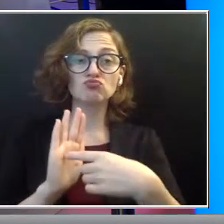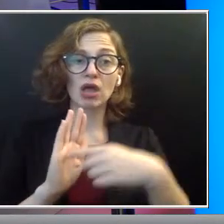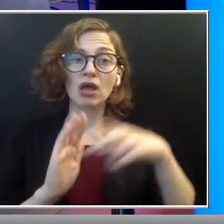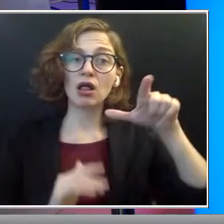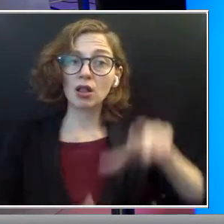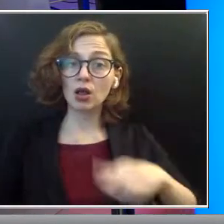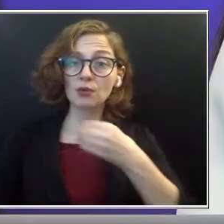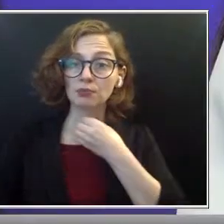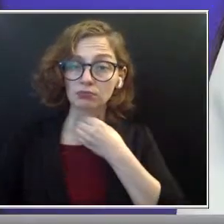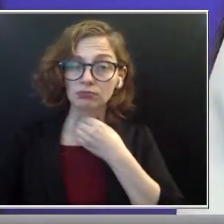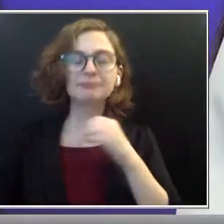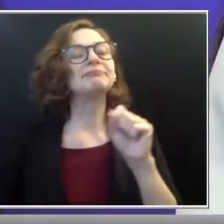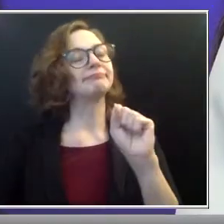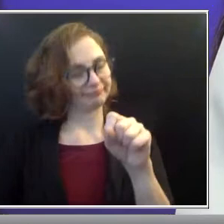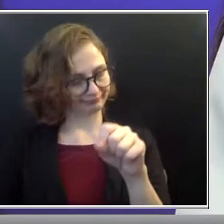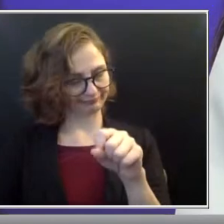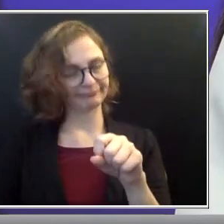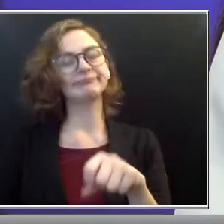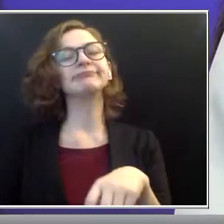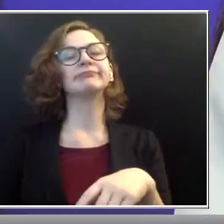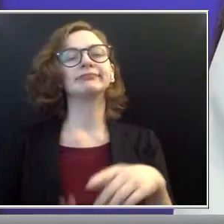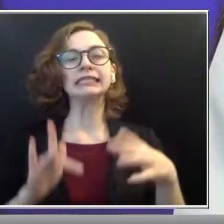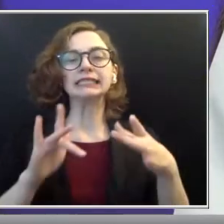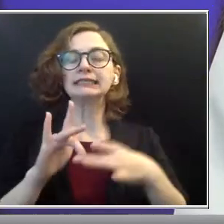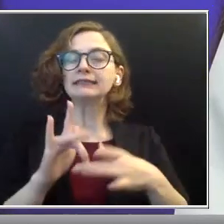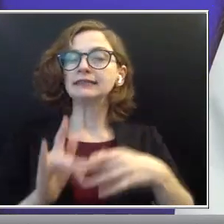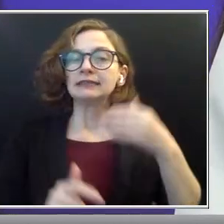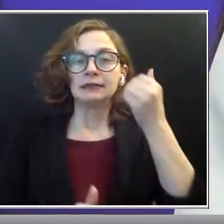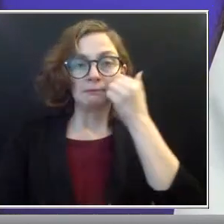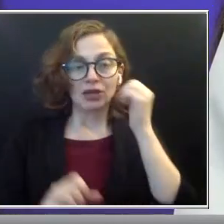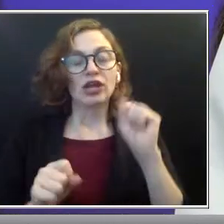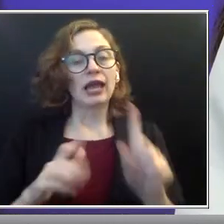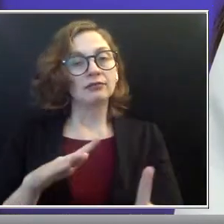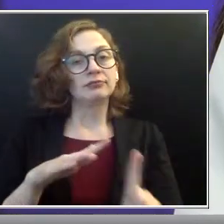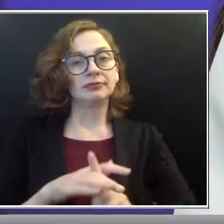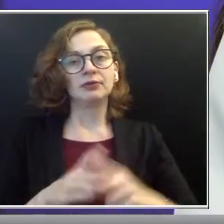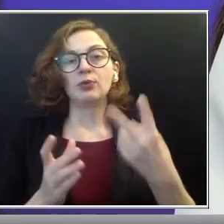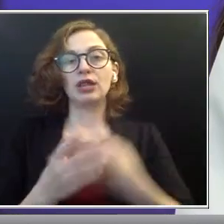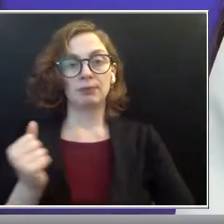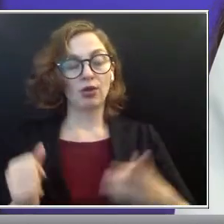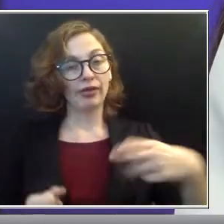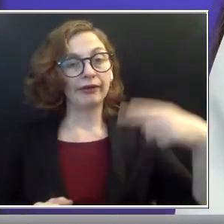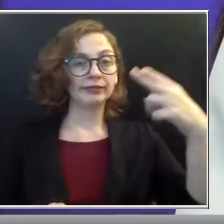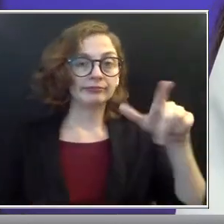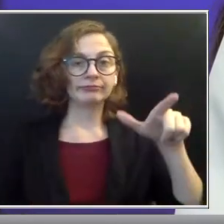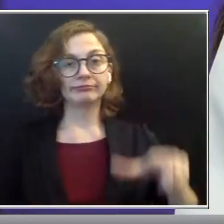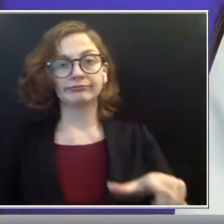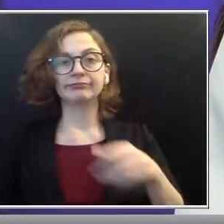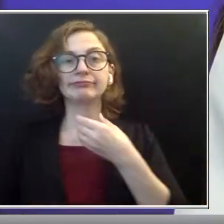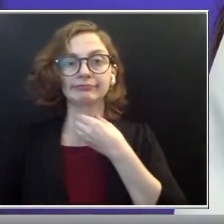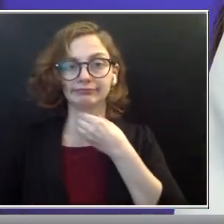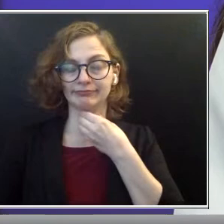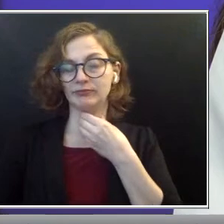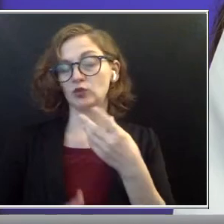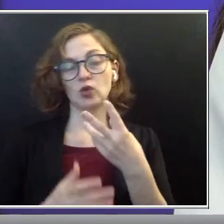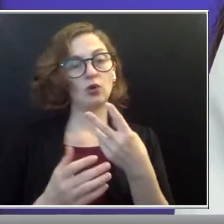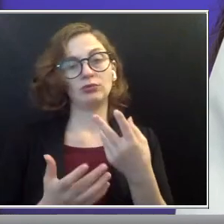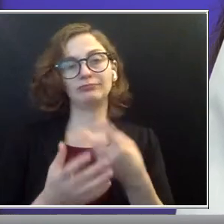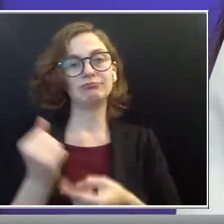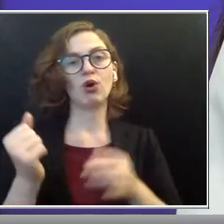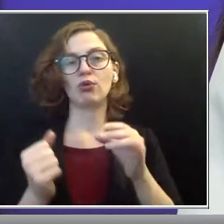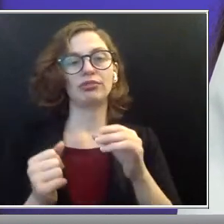both hyperthyroidism and hypothyroidism. So that is a time period that we check TSH status in our menstruating